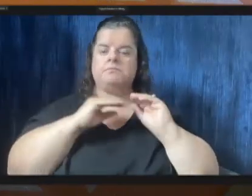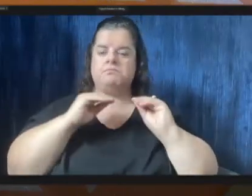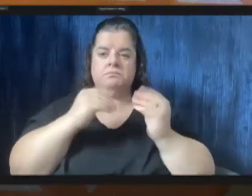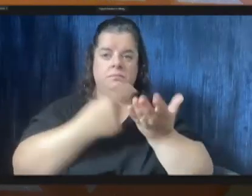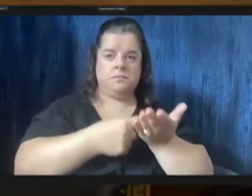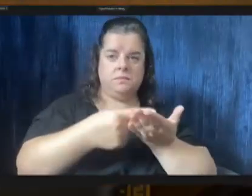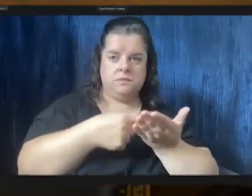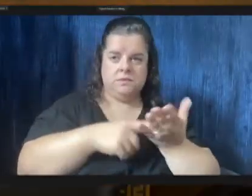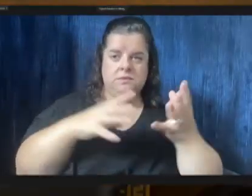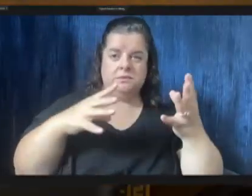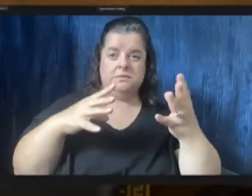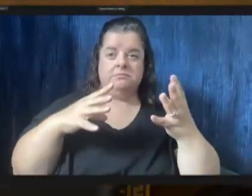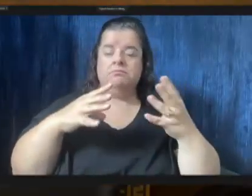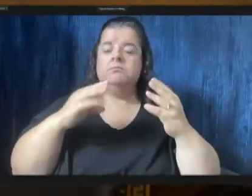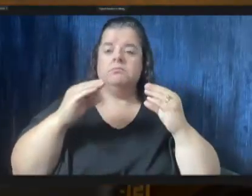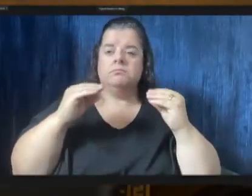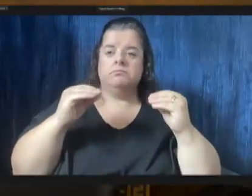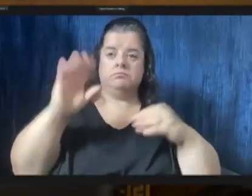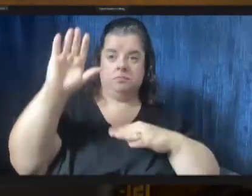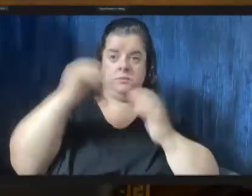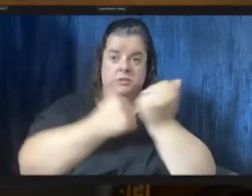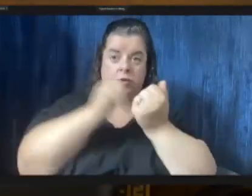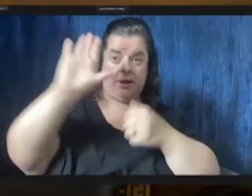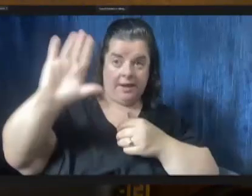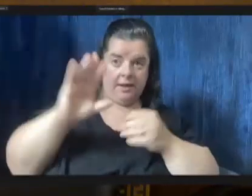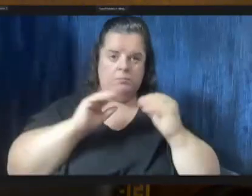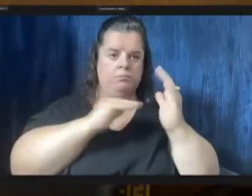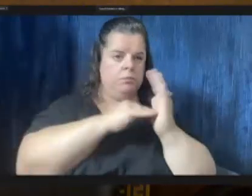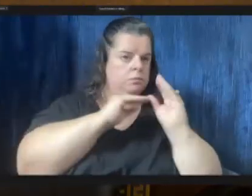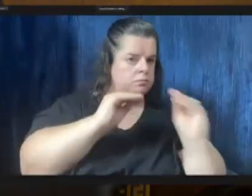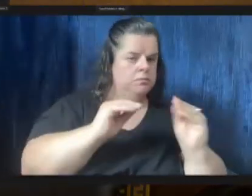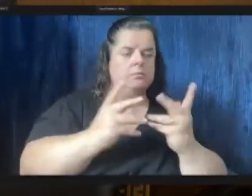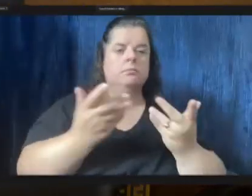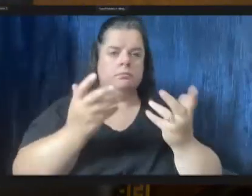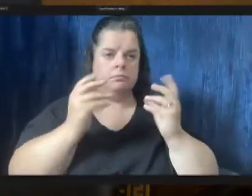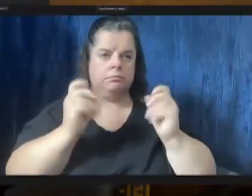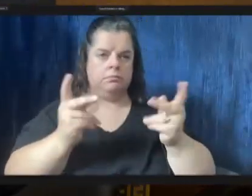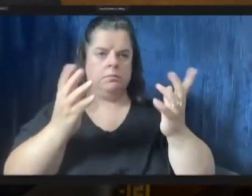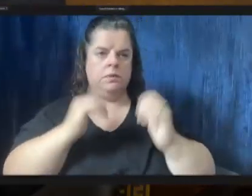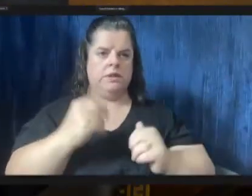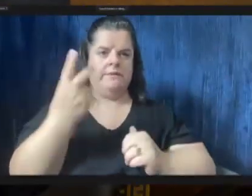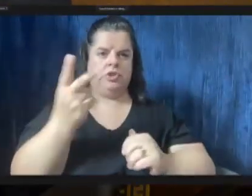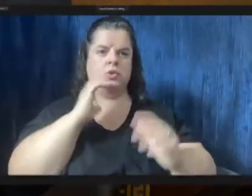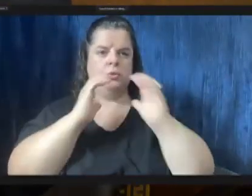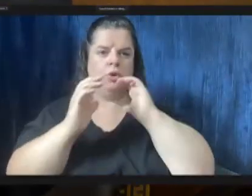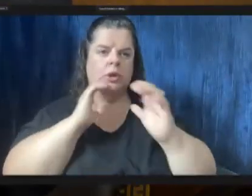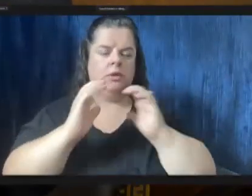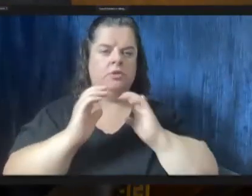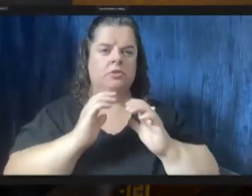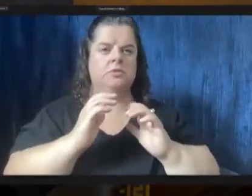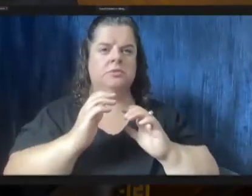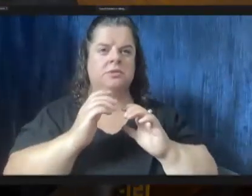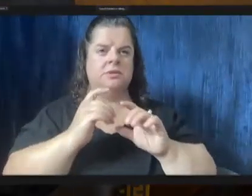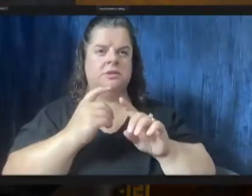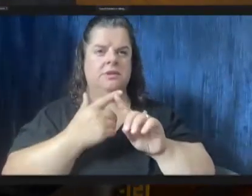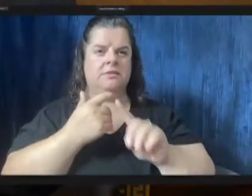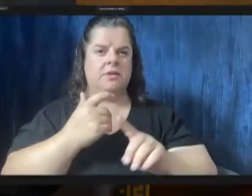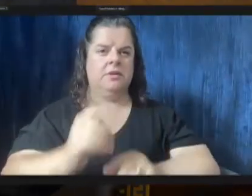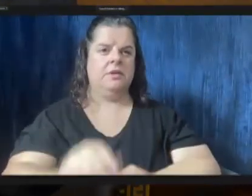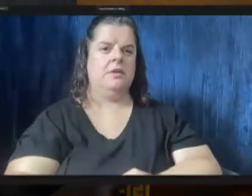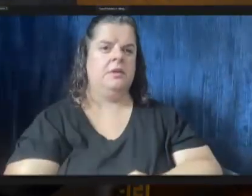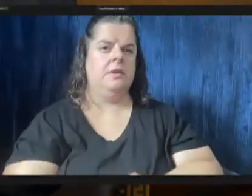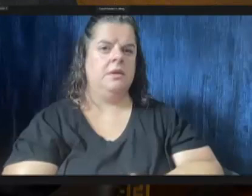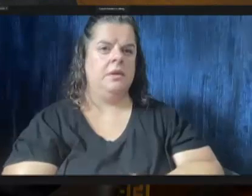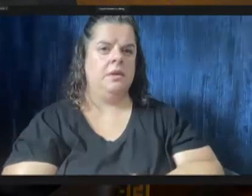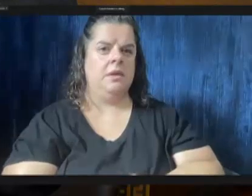favor signify by saying aye. Aye. Opposers, nay. And now we have two communications. I do have a note that they want